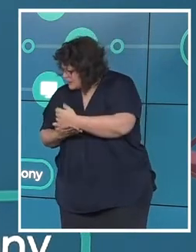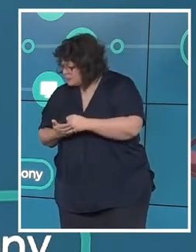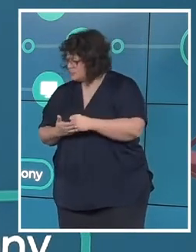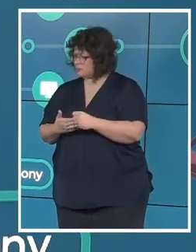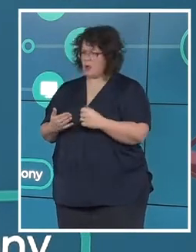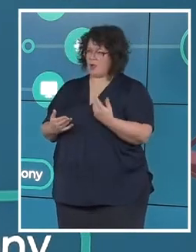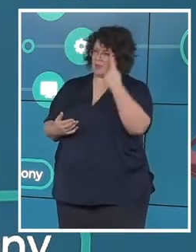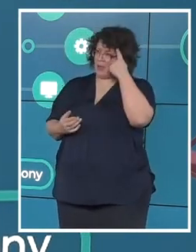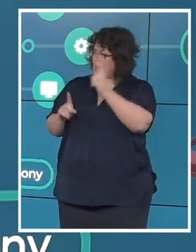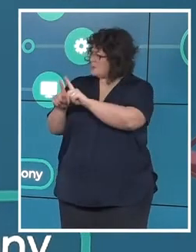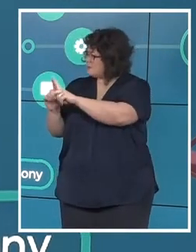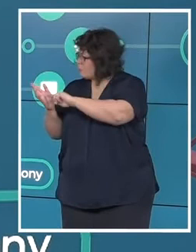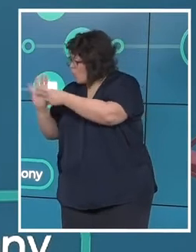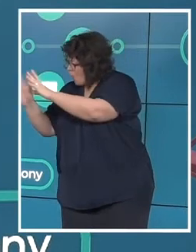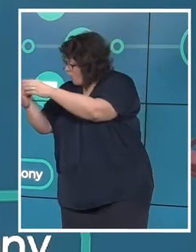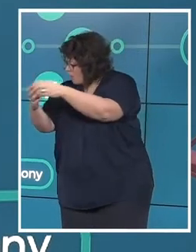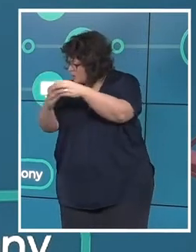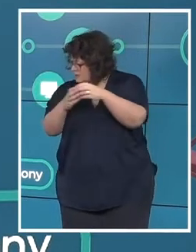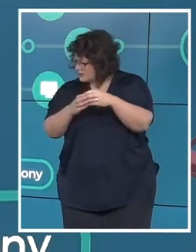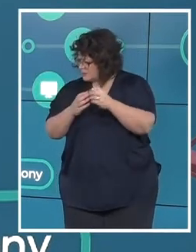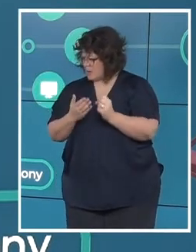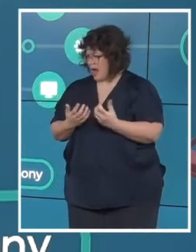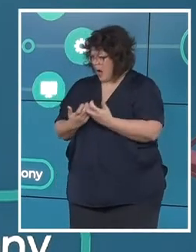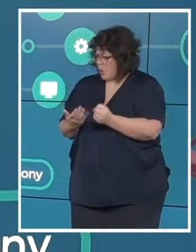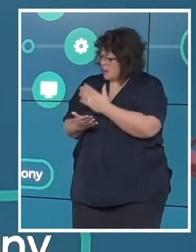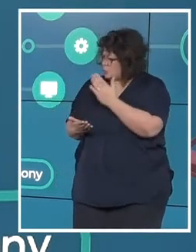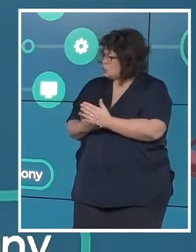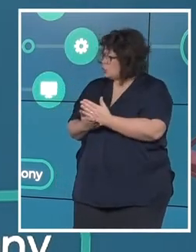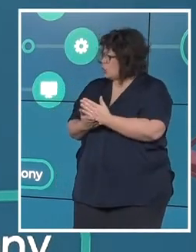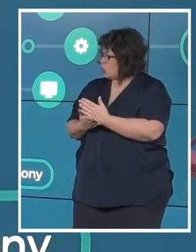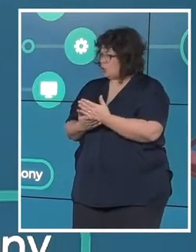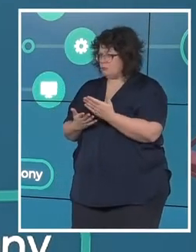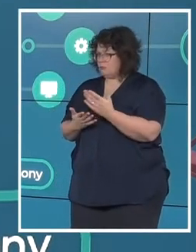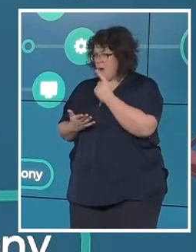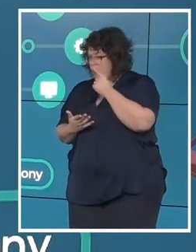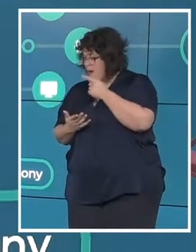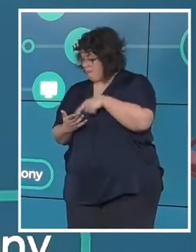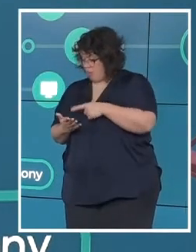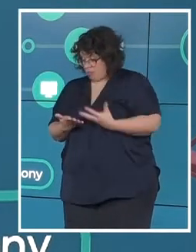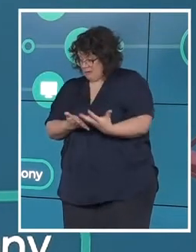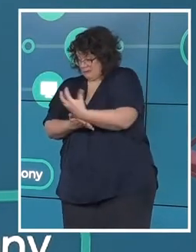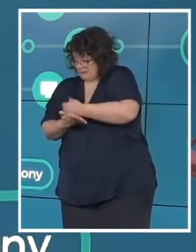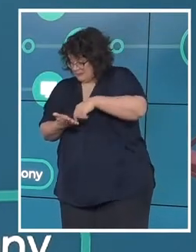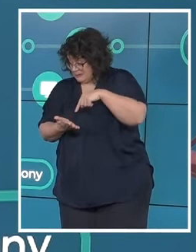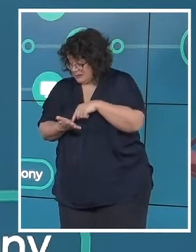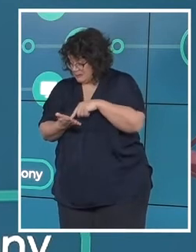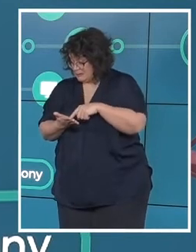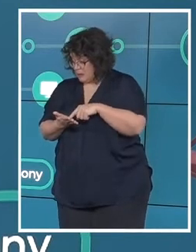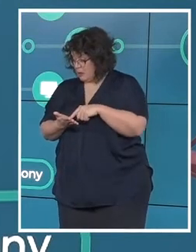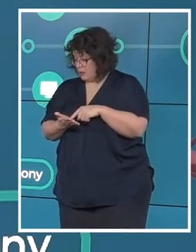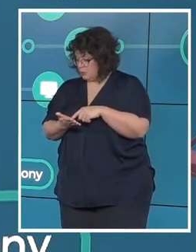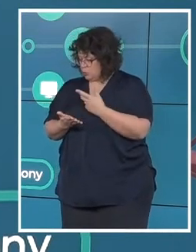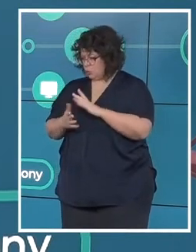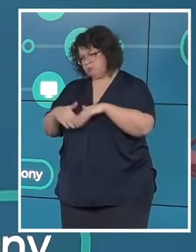we're enabling the data to have or provide our customers or users with much richer contextual